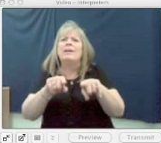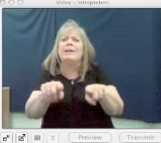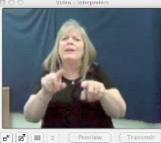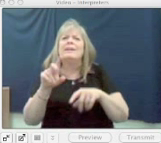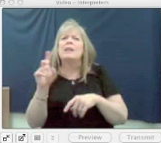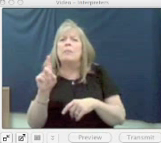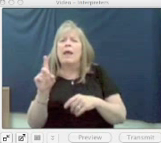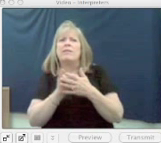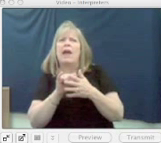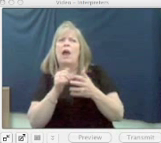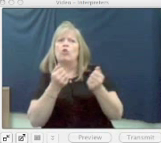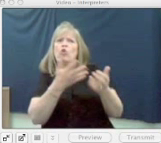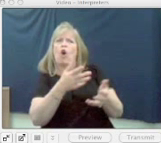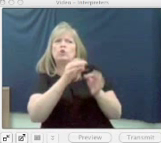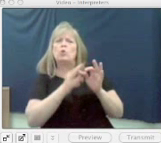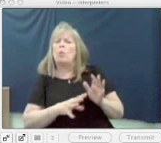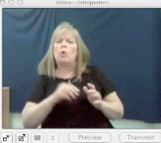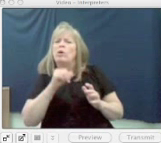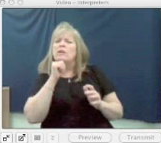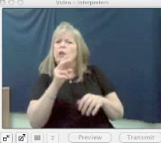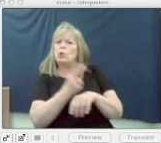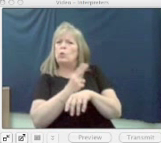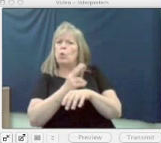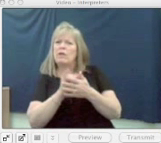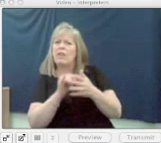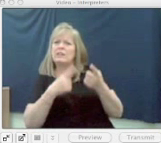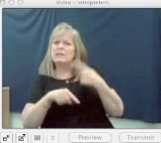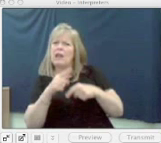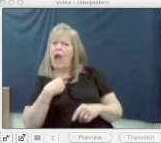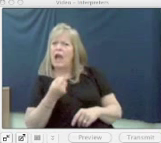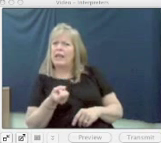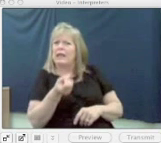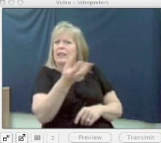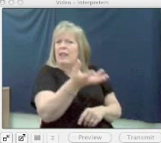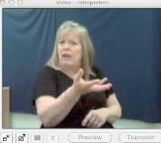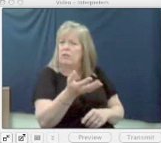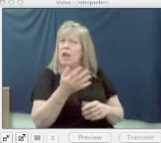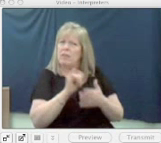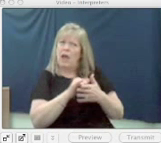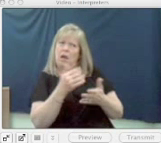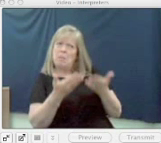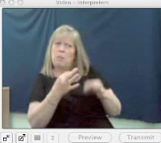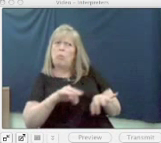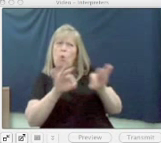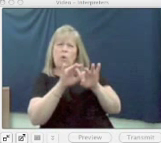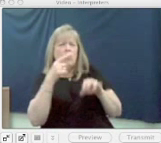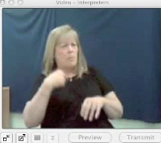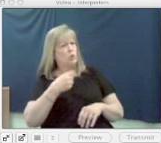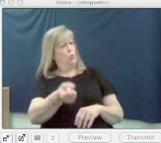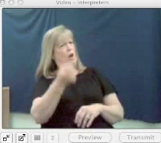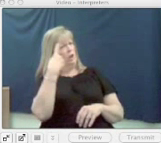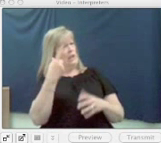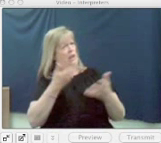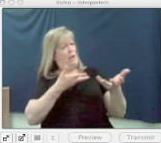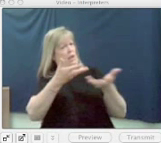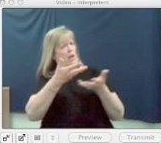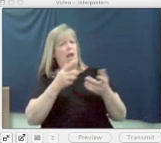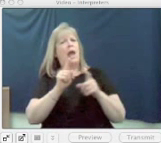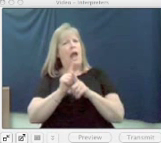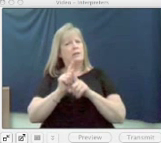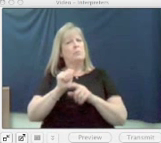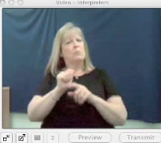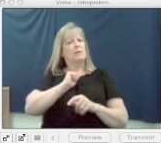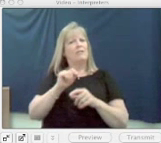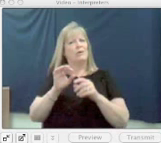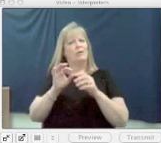to use that? And maybe it has something that that's something I need to understand as a practitioner within that individual.